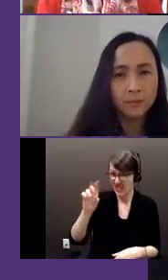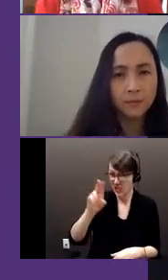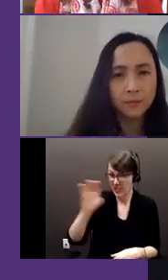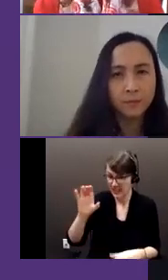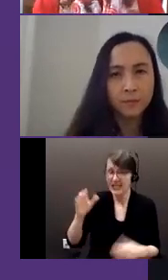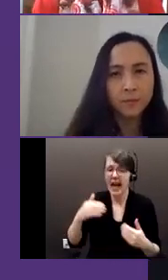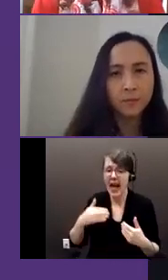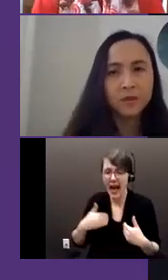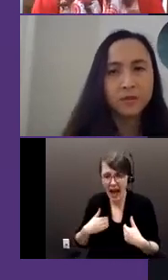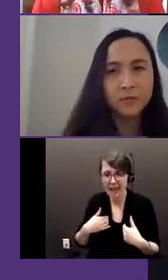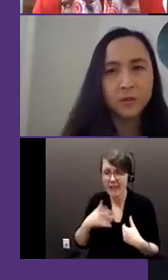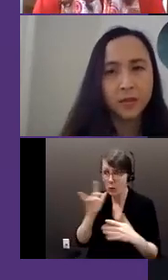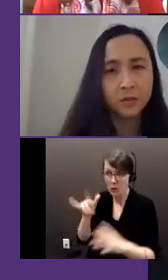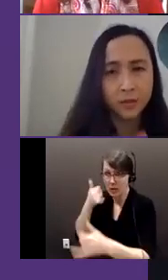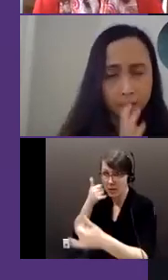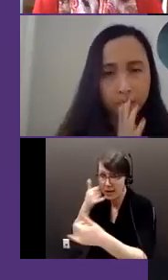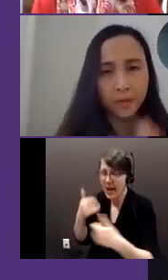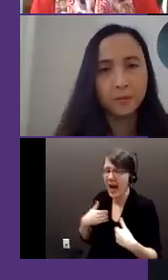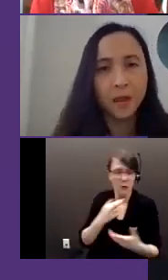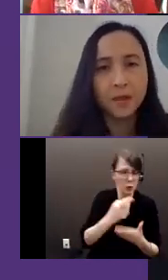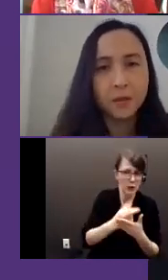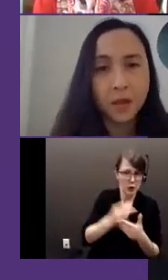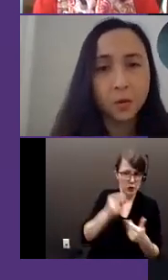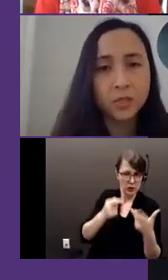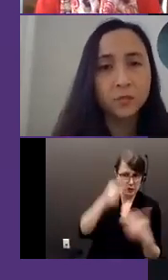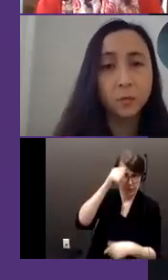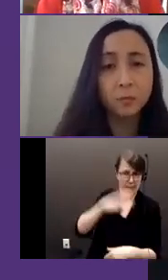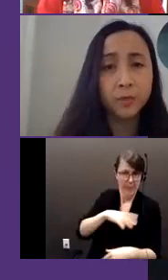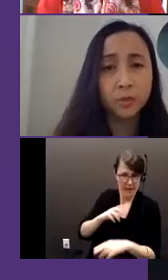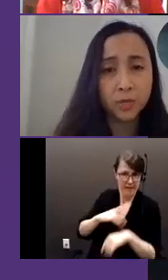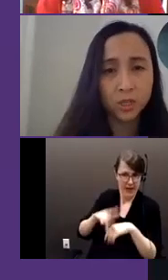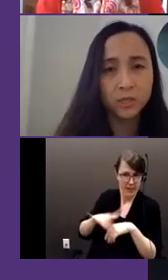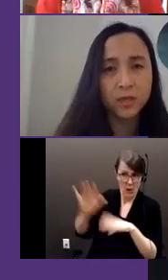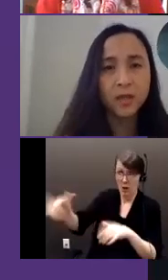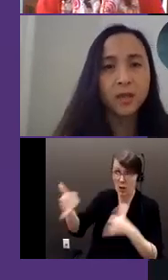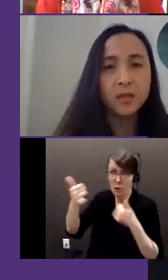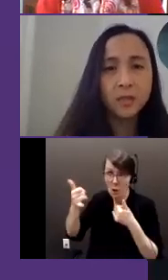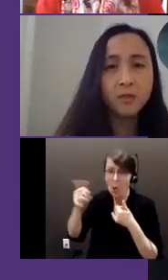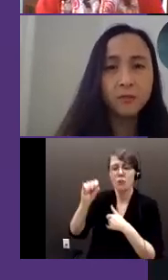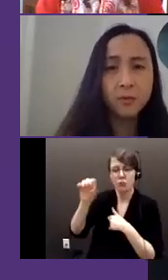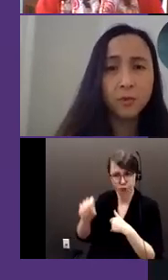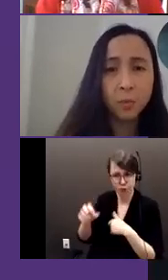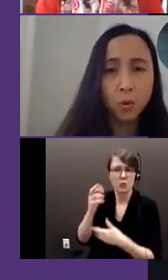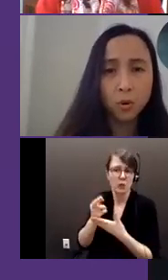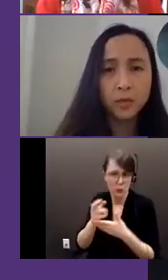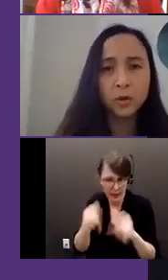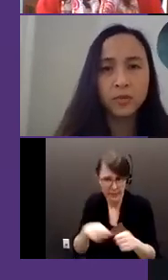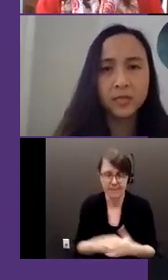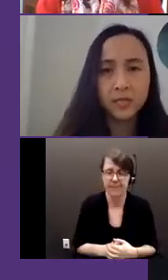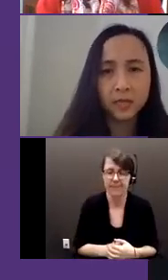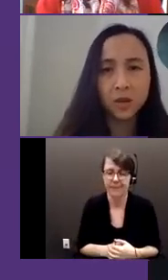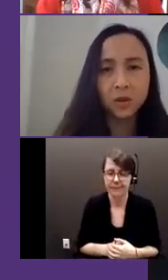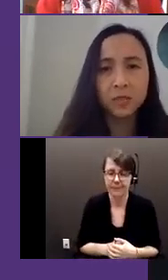resources. Wonderful. Thank you, Lynn. I have a question from Patricia. Is there a report